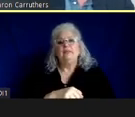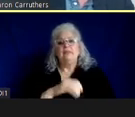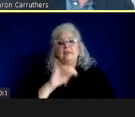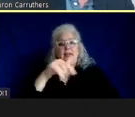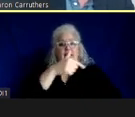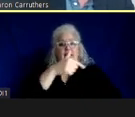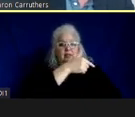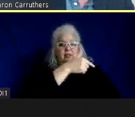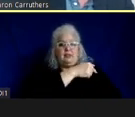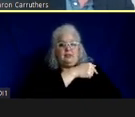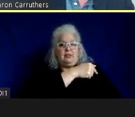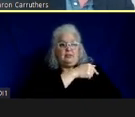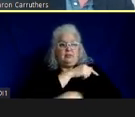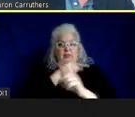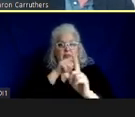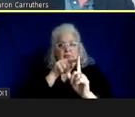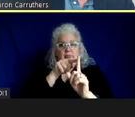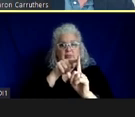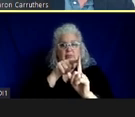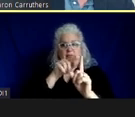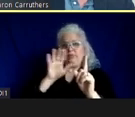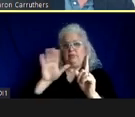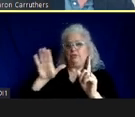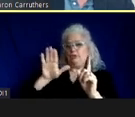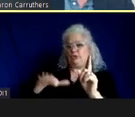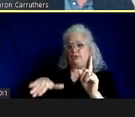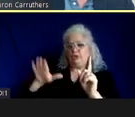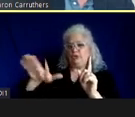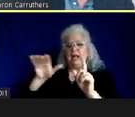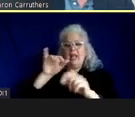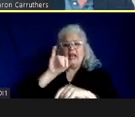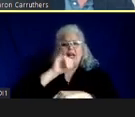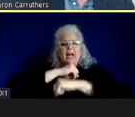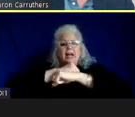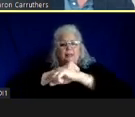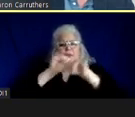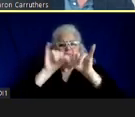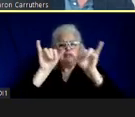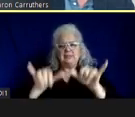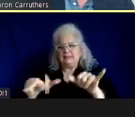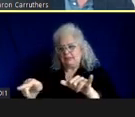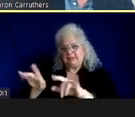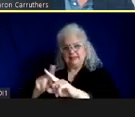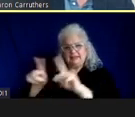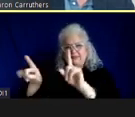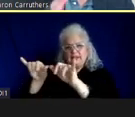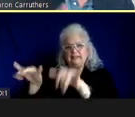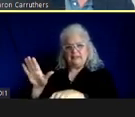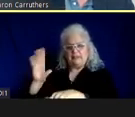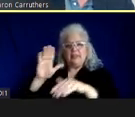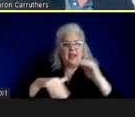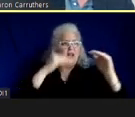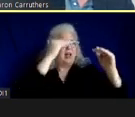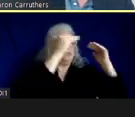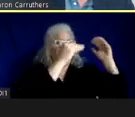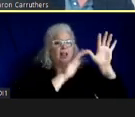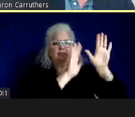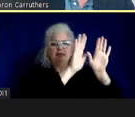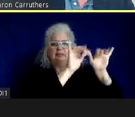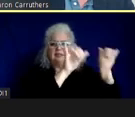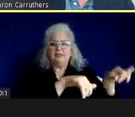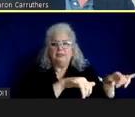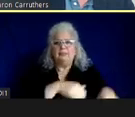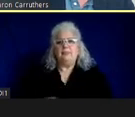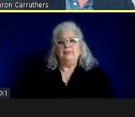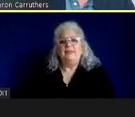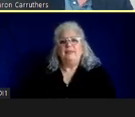they just don't know yet how it would work. Side effects, Renee gave us a really good overview of those side effects.